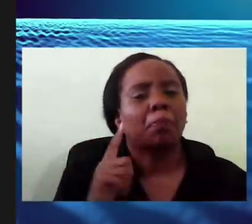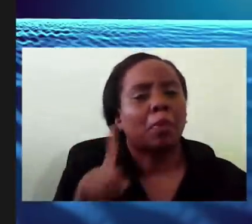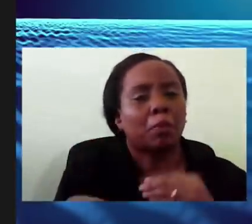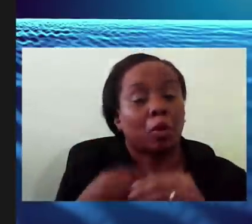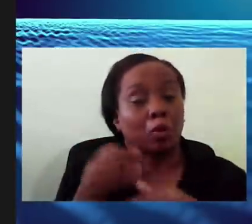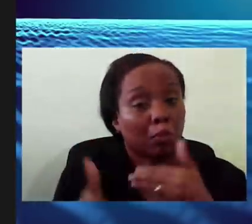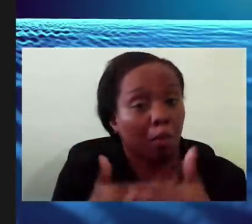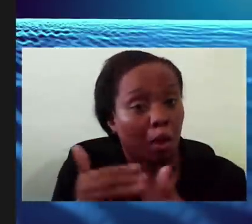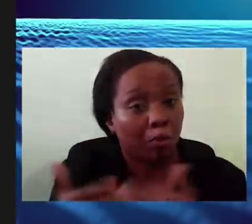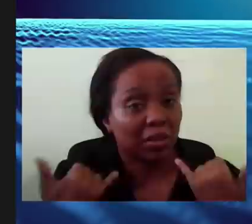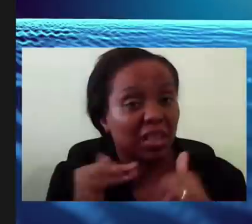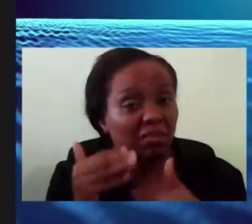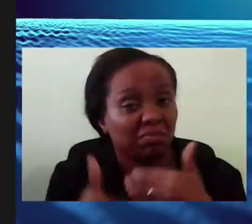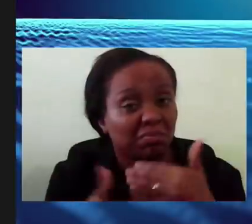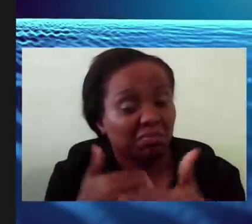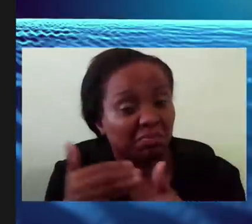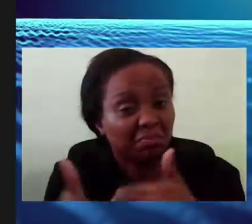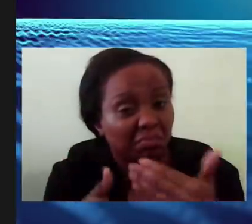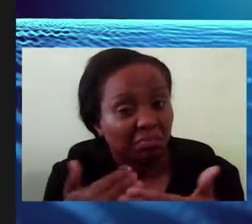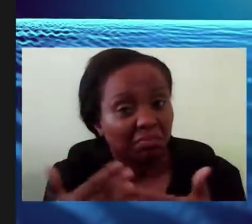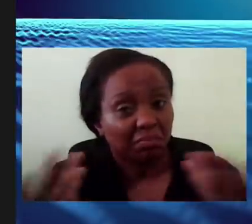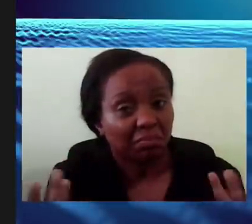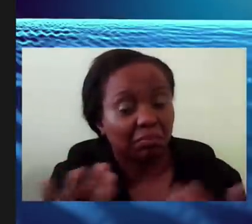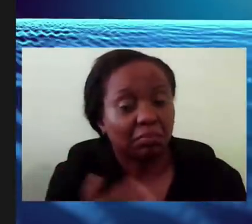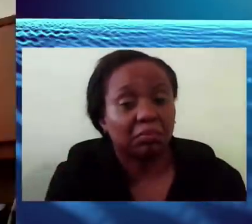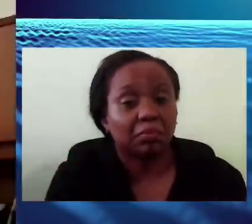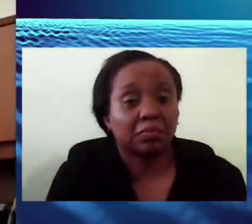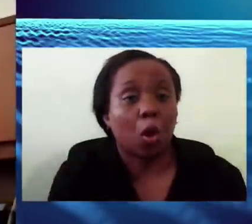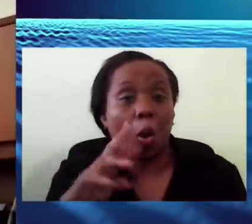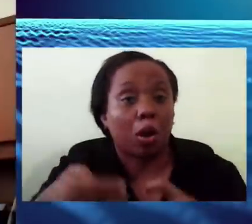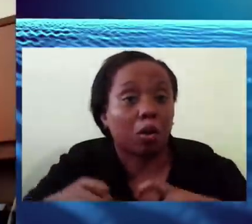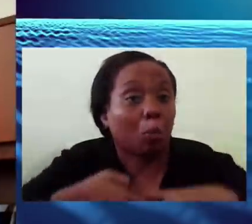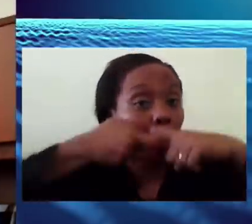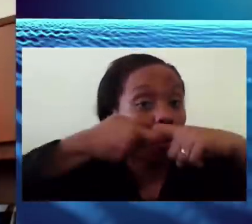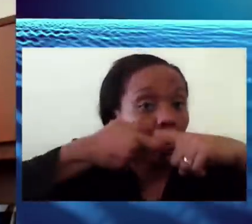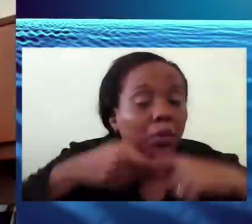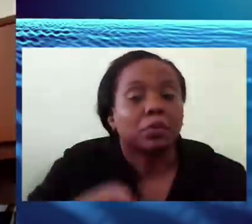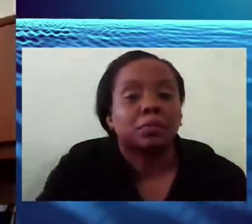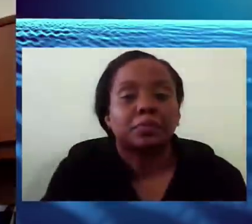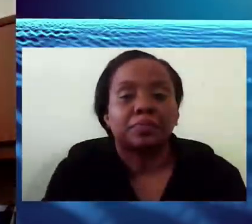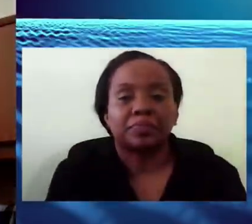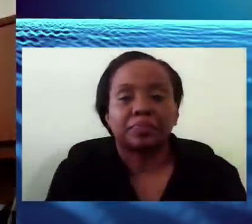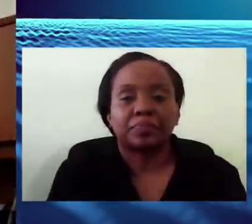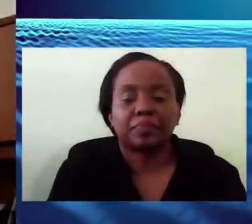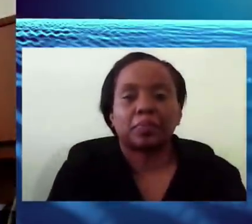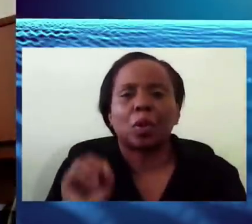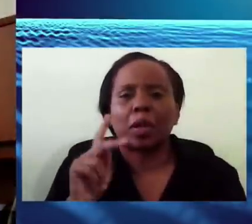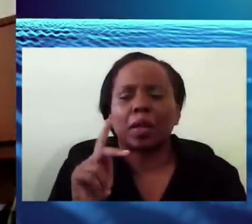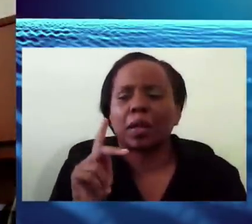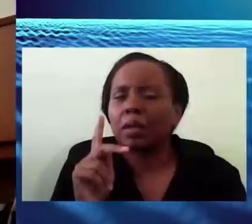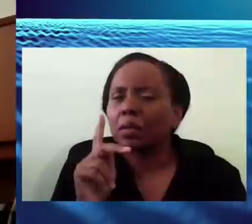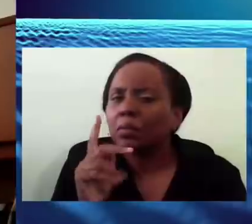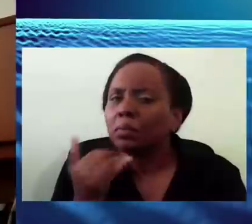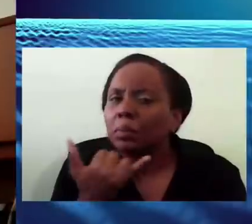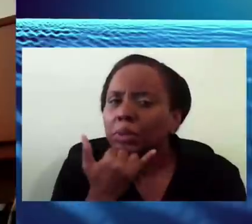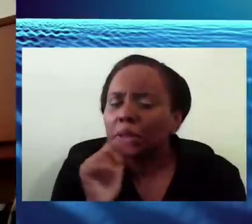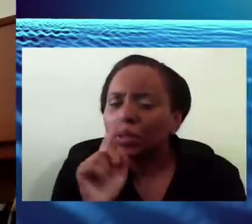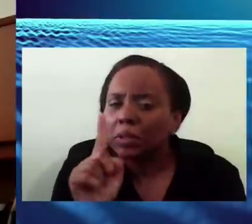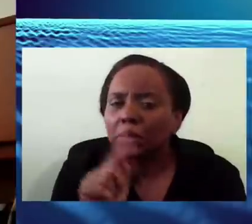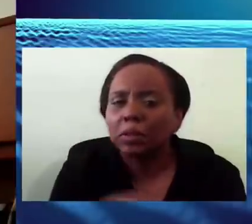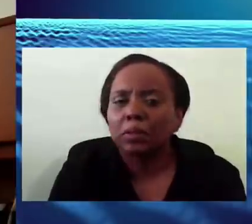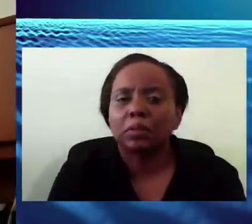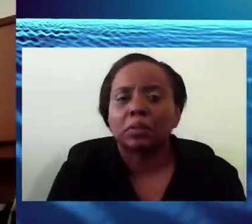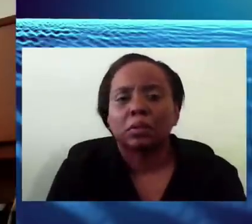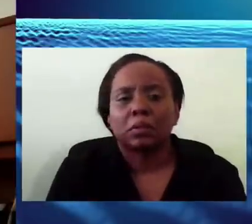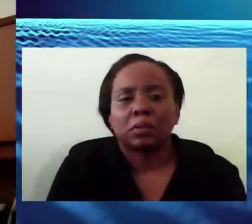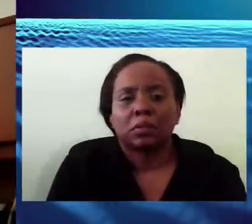is going, or if it's on hold temporarily? So Wendy, just a slight correction. There has been absolutely no